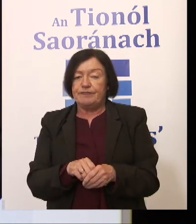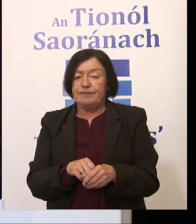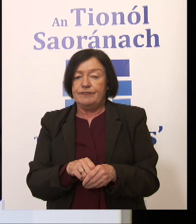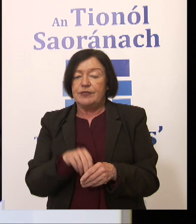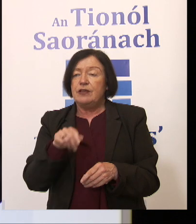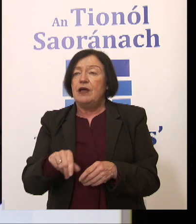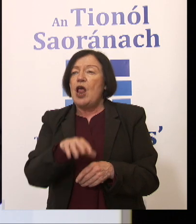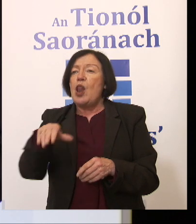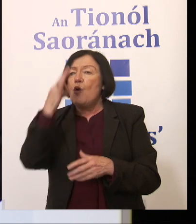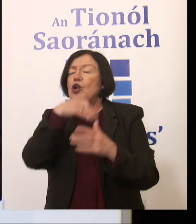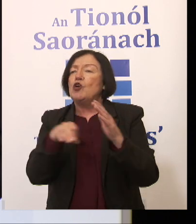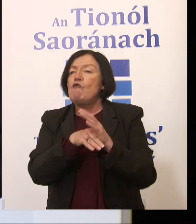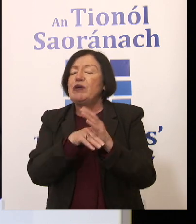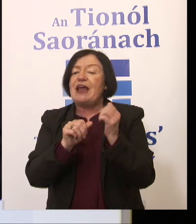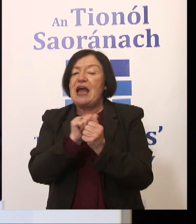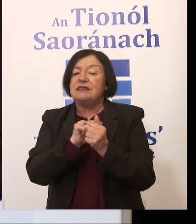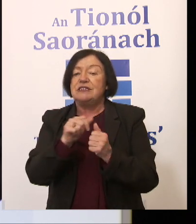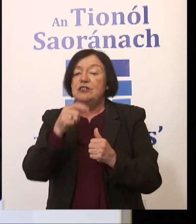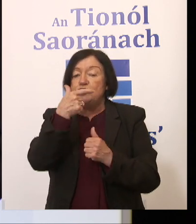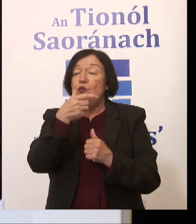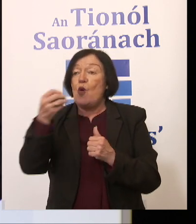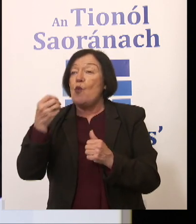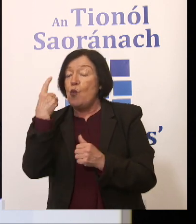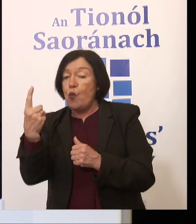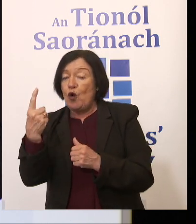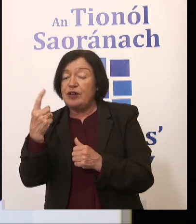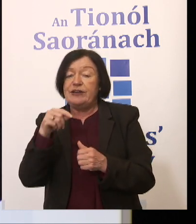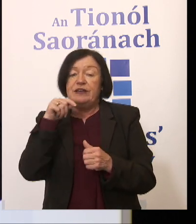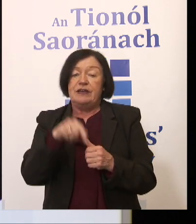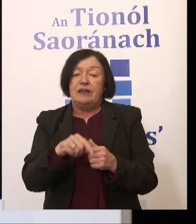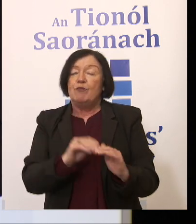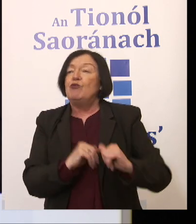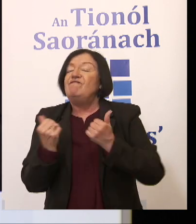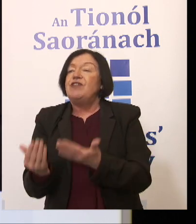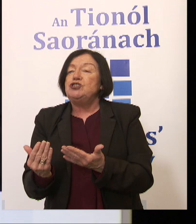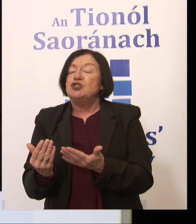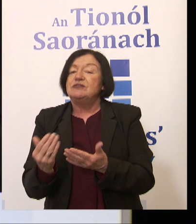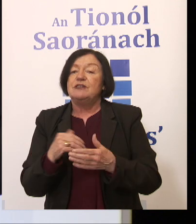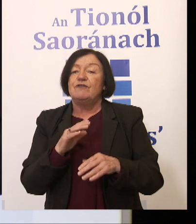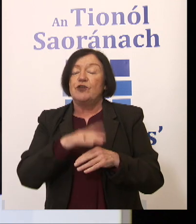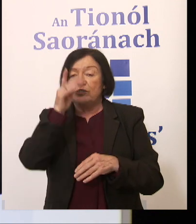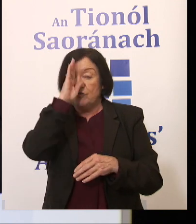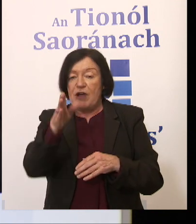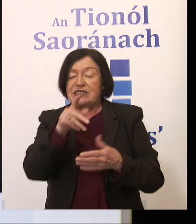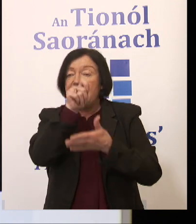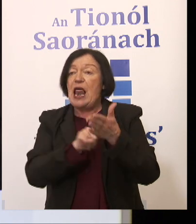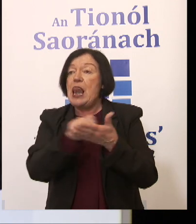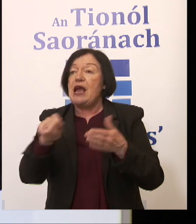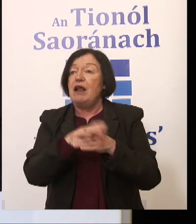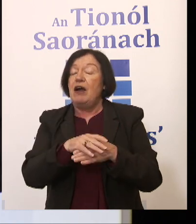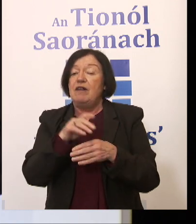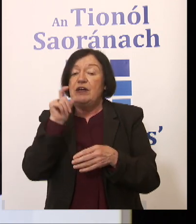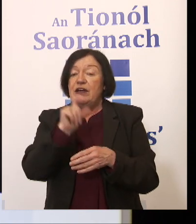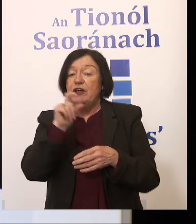The Local Government Act in 2001, it included provisions for the direct election of local